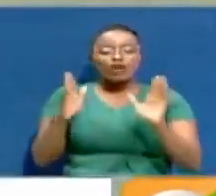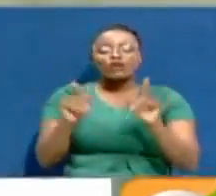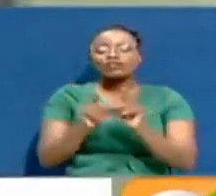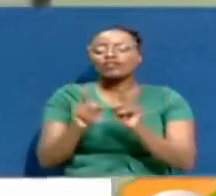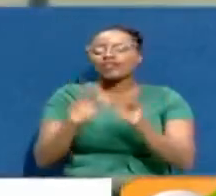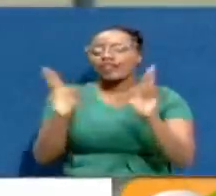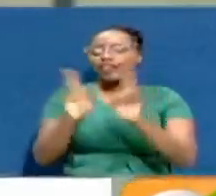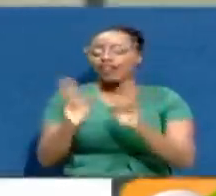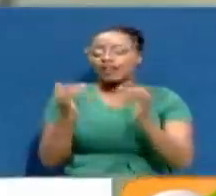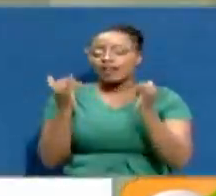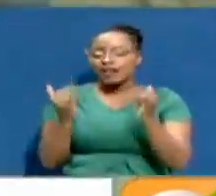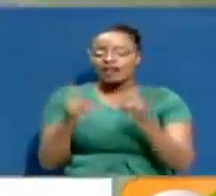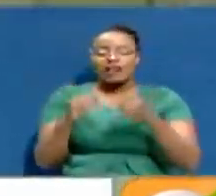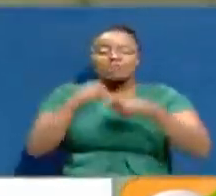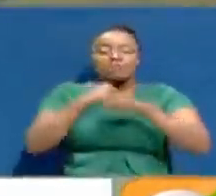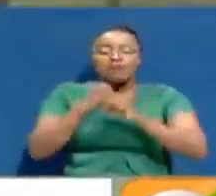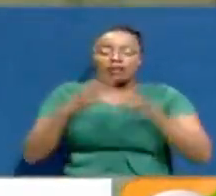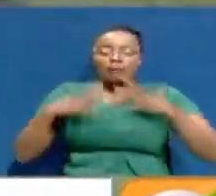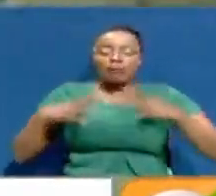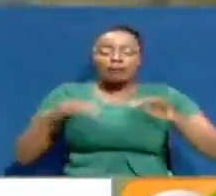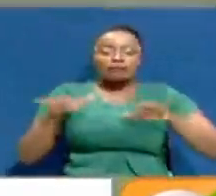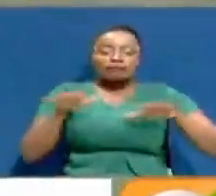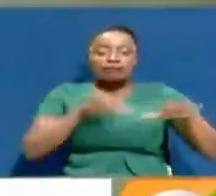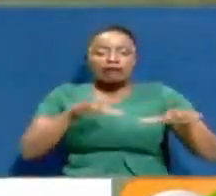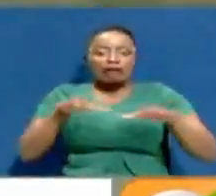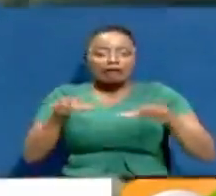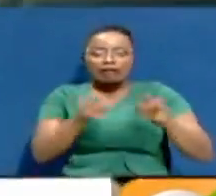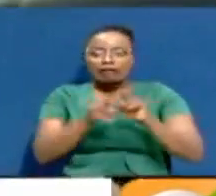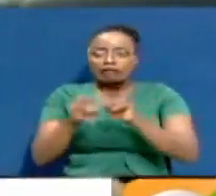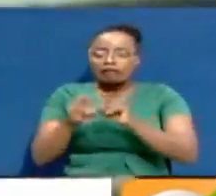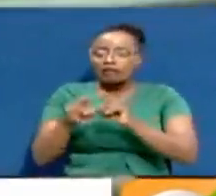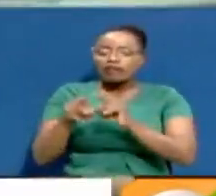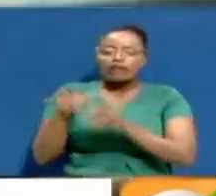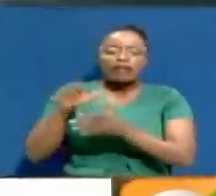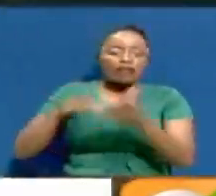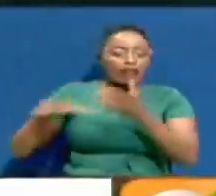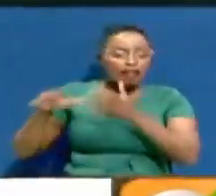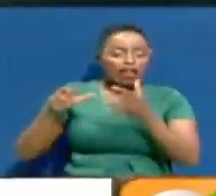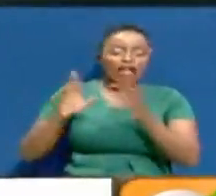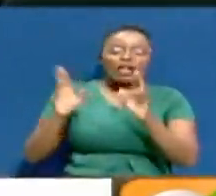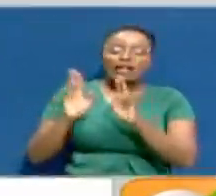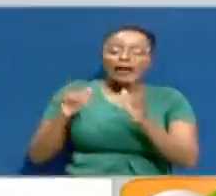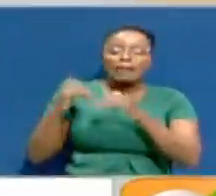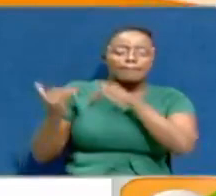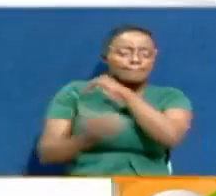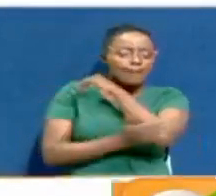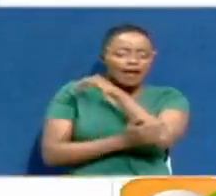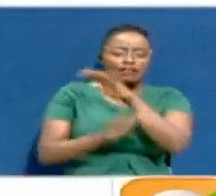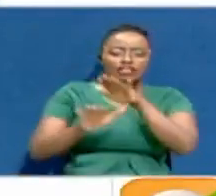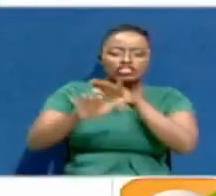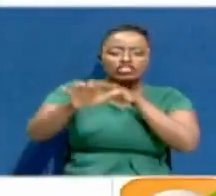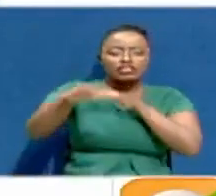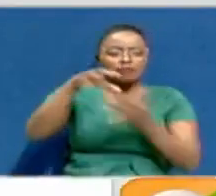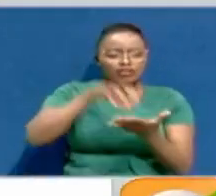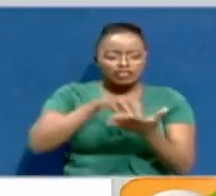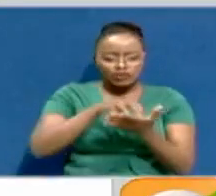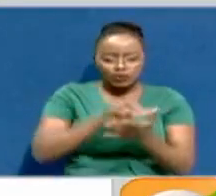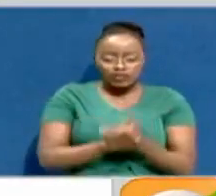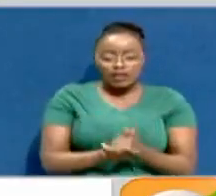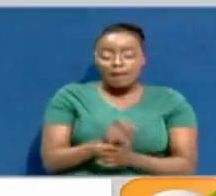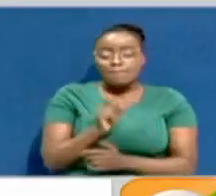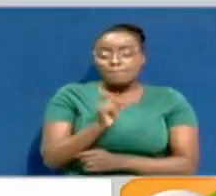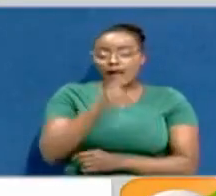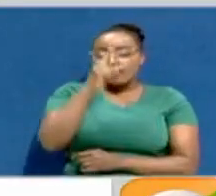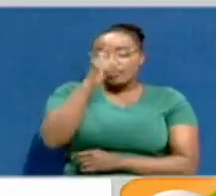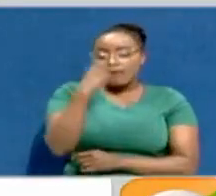full force, terrorizing motorists and compounding Nairobi's already bad traffic situation.